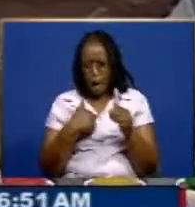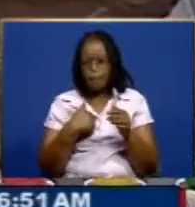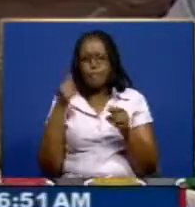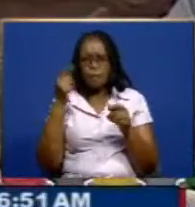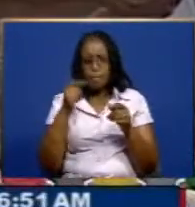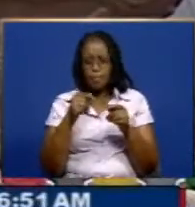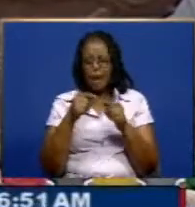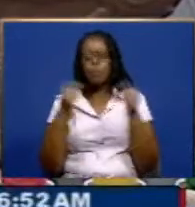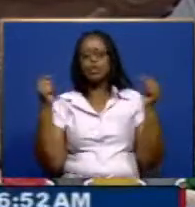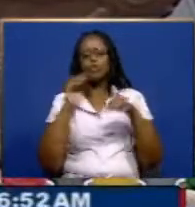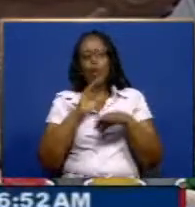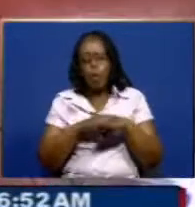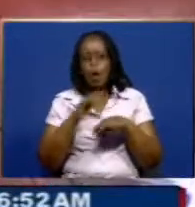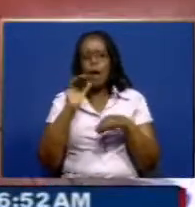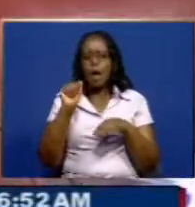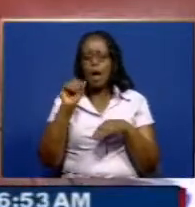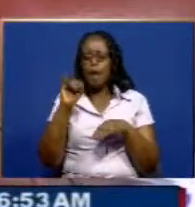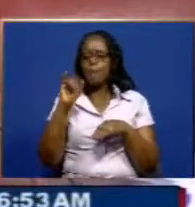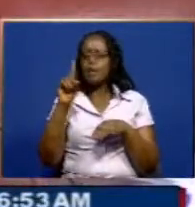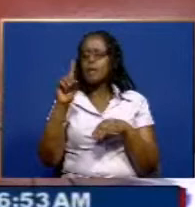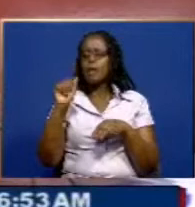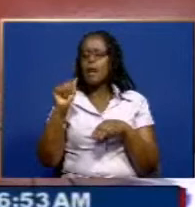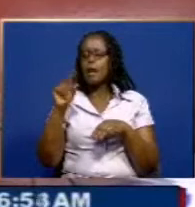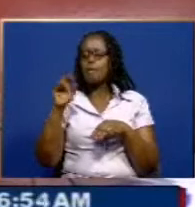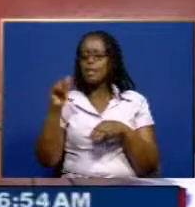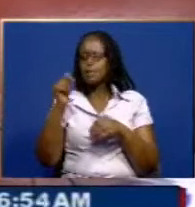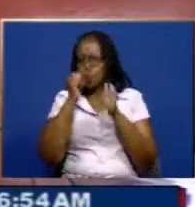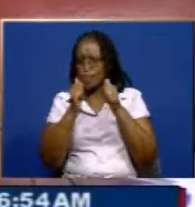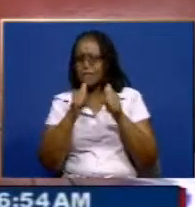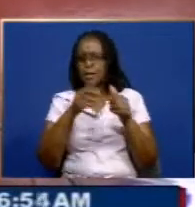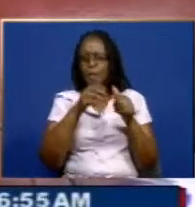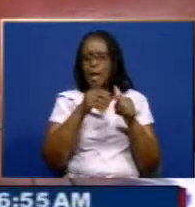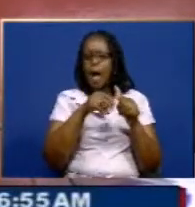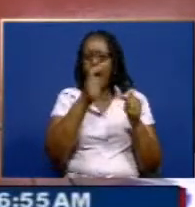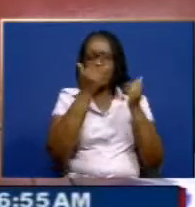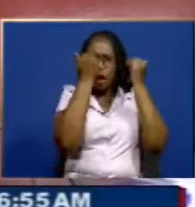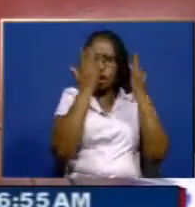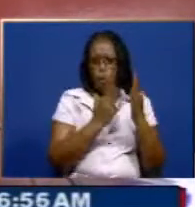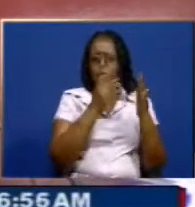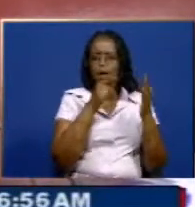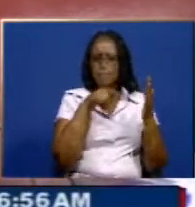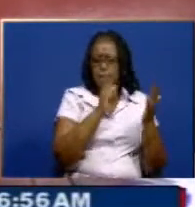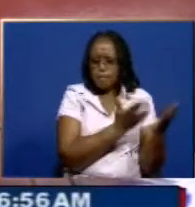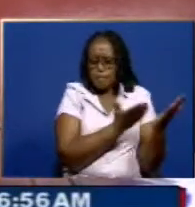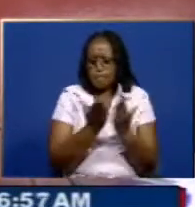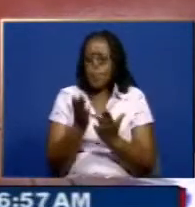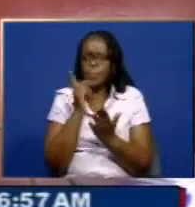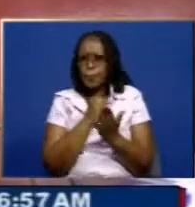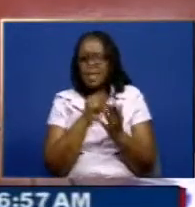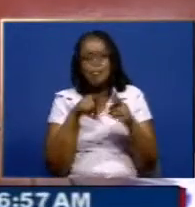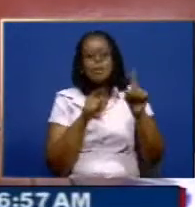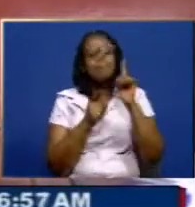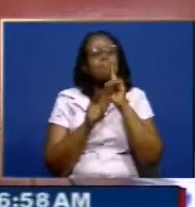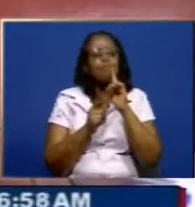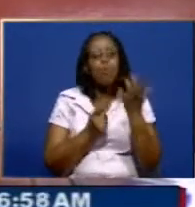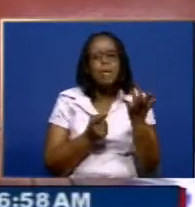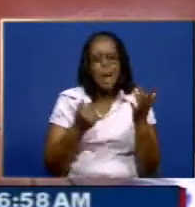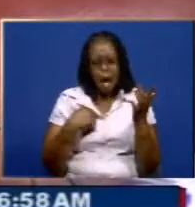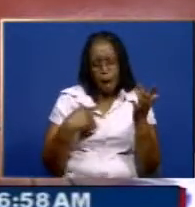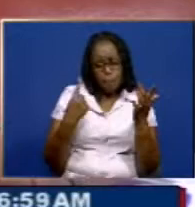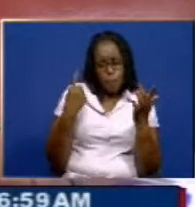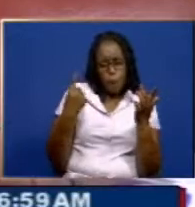proposed affidavit. No. There is, the Learned Senior said, Mr. Chairman, that there is an affidavit on record of